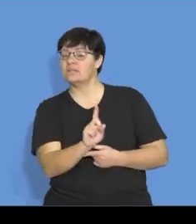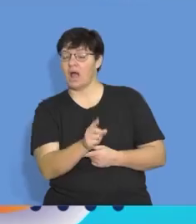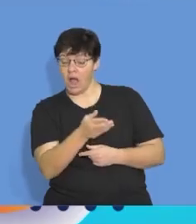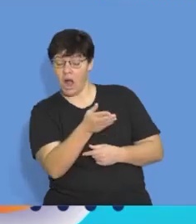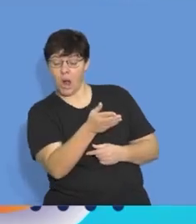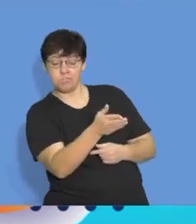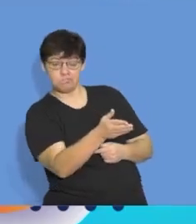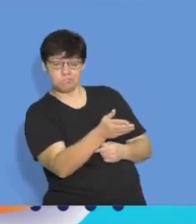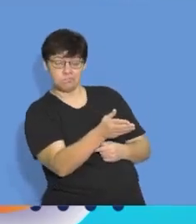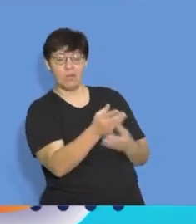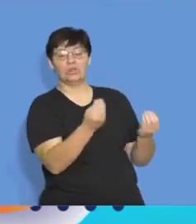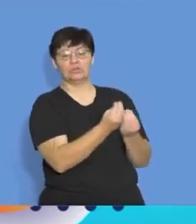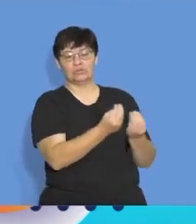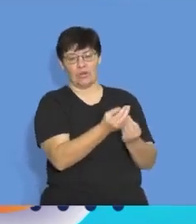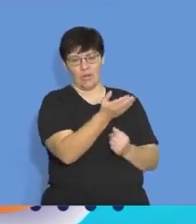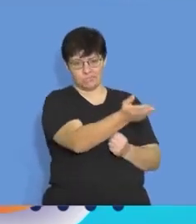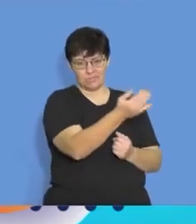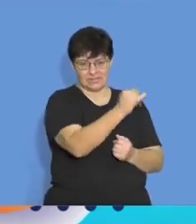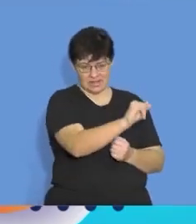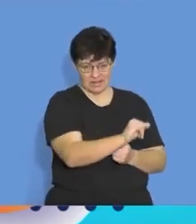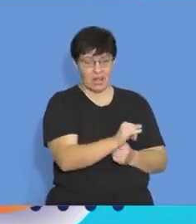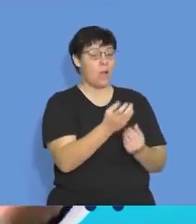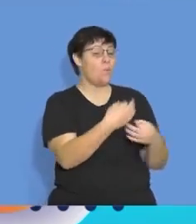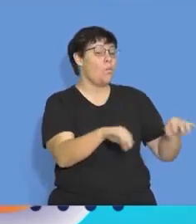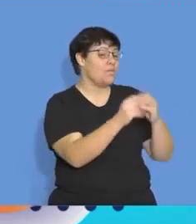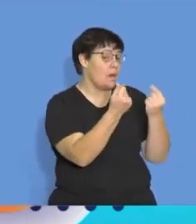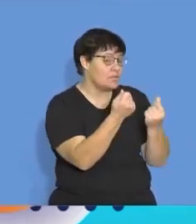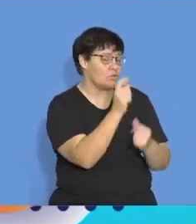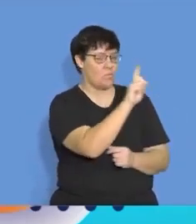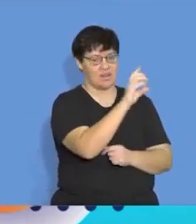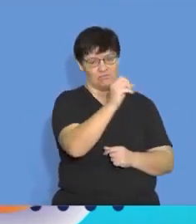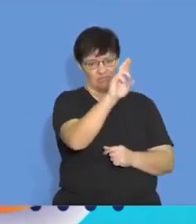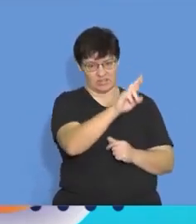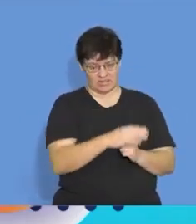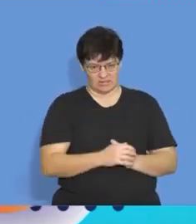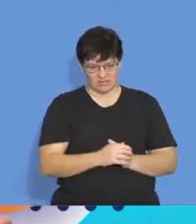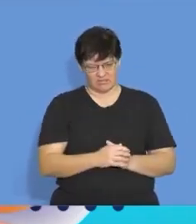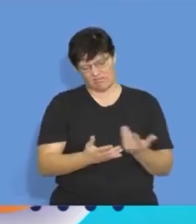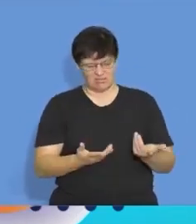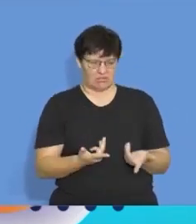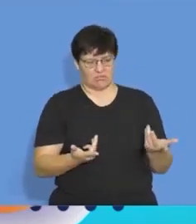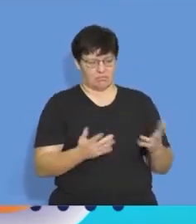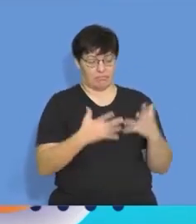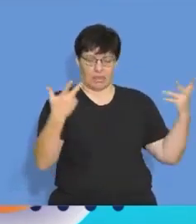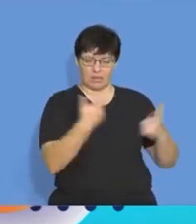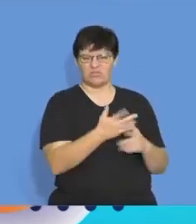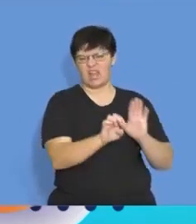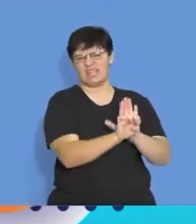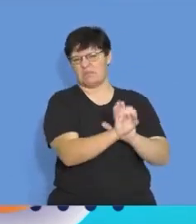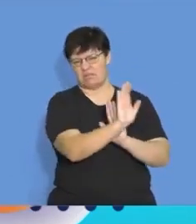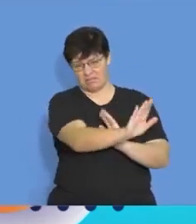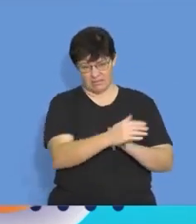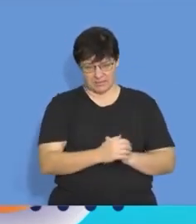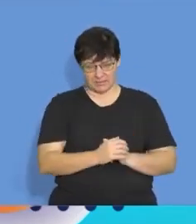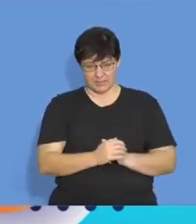have 100 Rand worth of stock in your business. Okay, 100 is an exaggerated figure, but it's just to give you